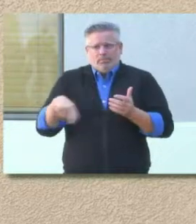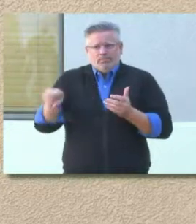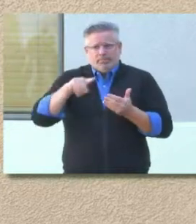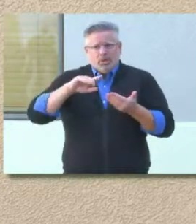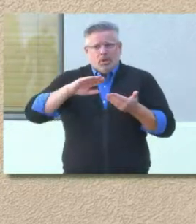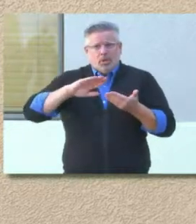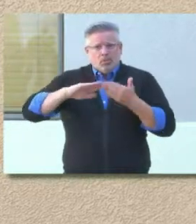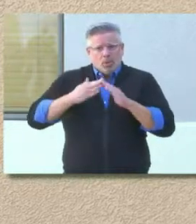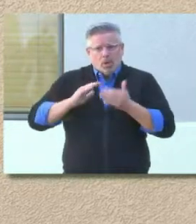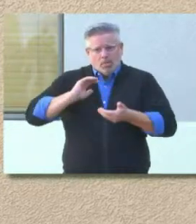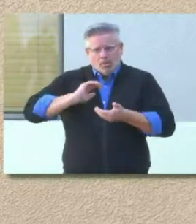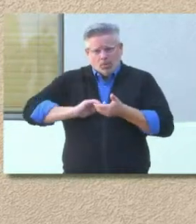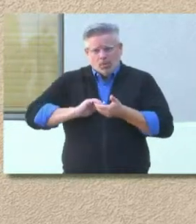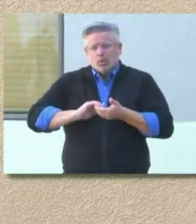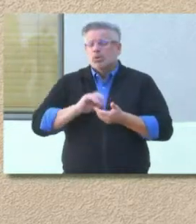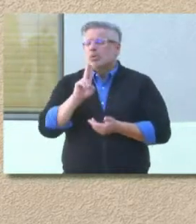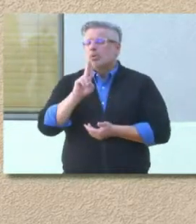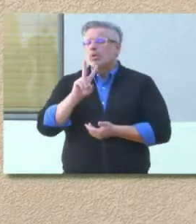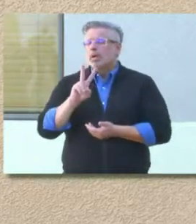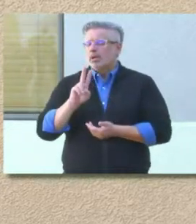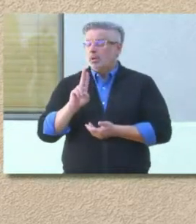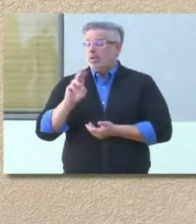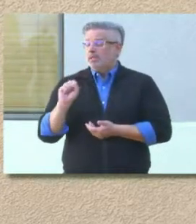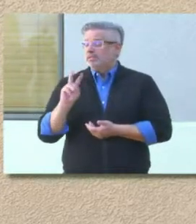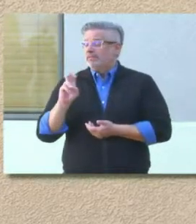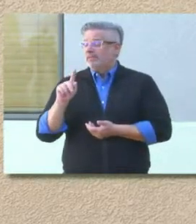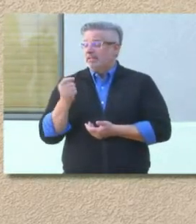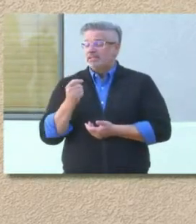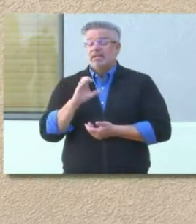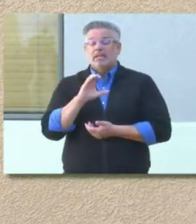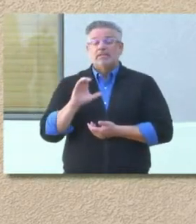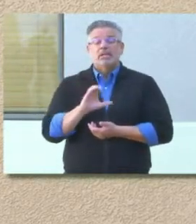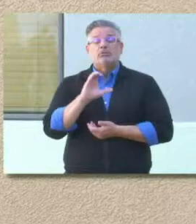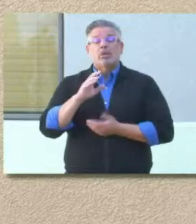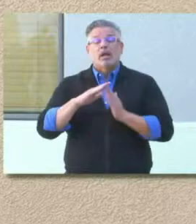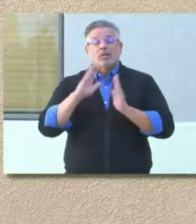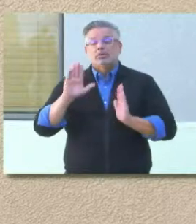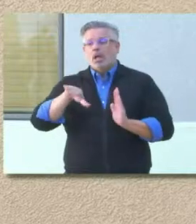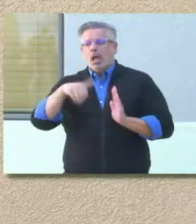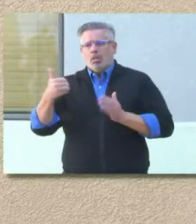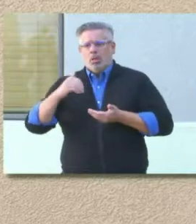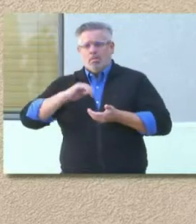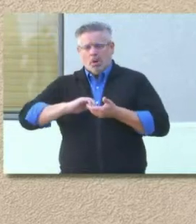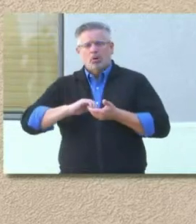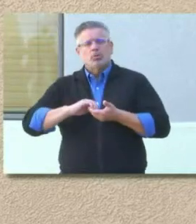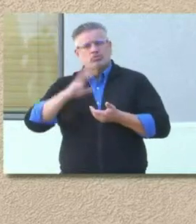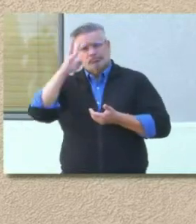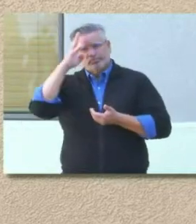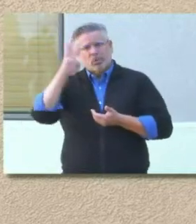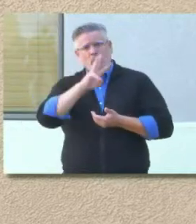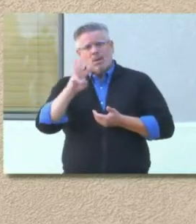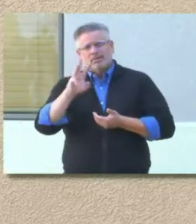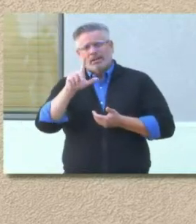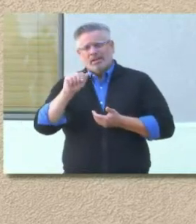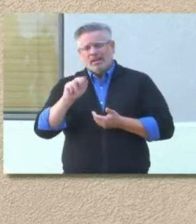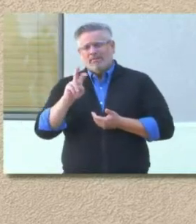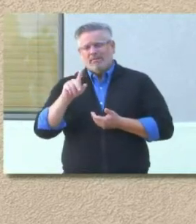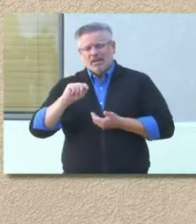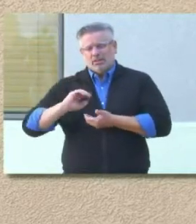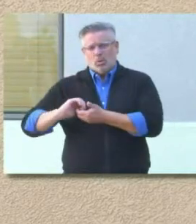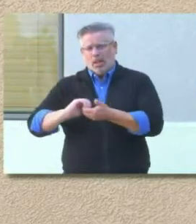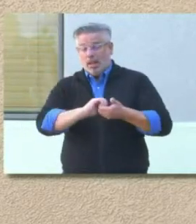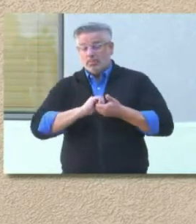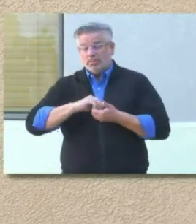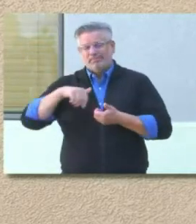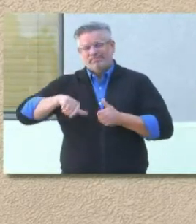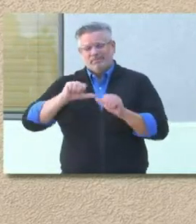community partners such as U.S. Vets, Century Housing, and the other partners who make up the West LA Veterans Collaborative